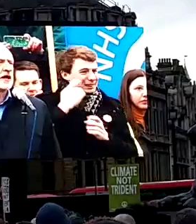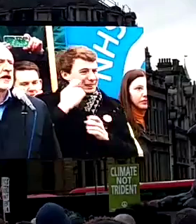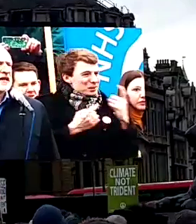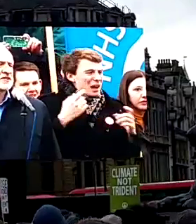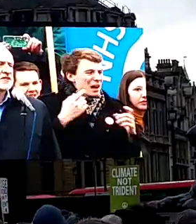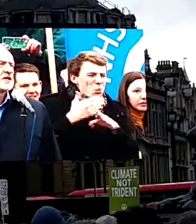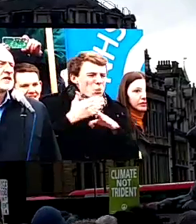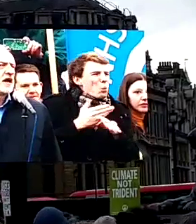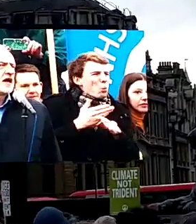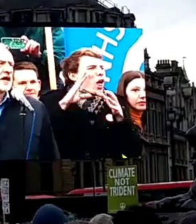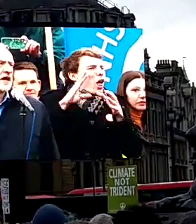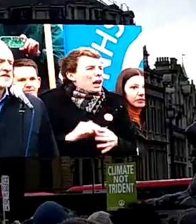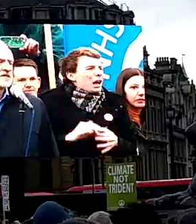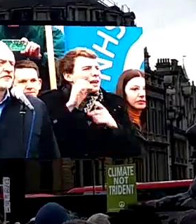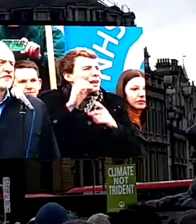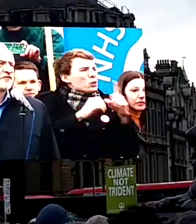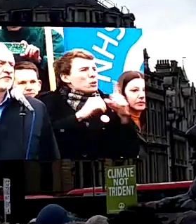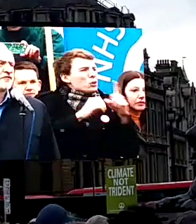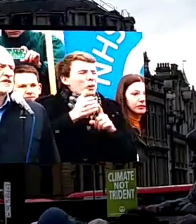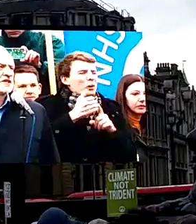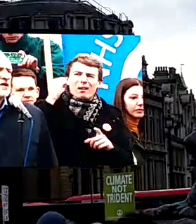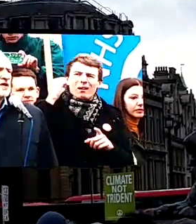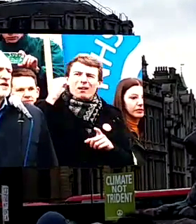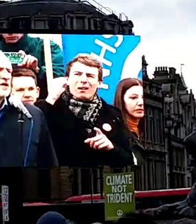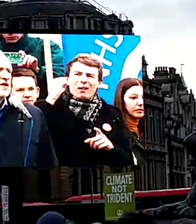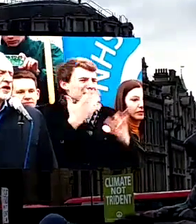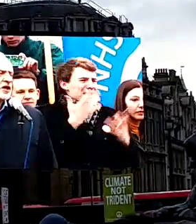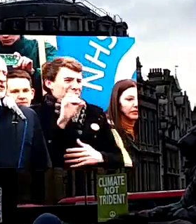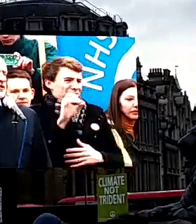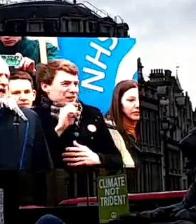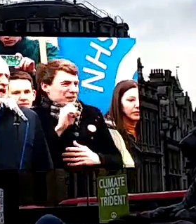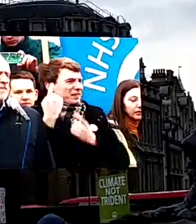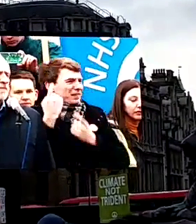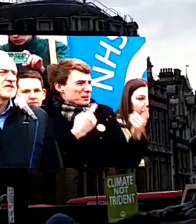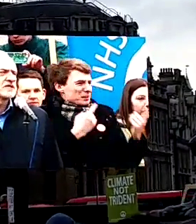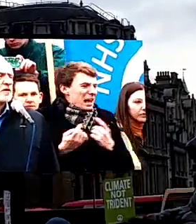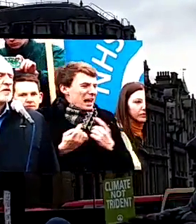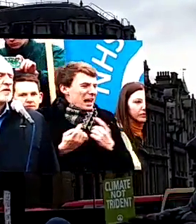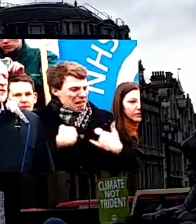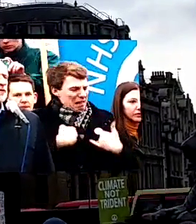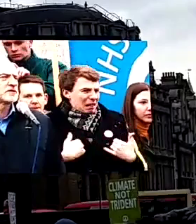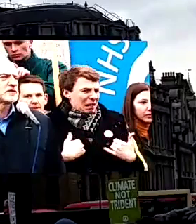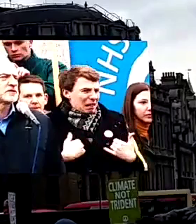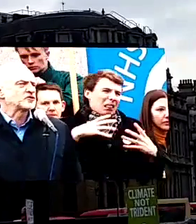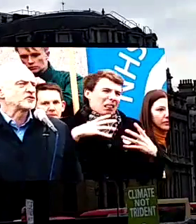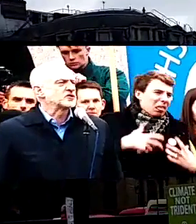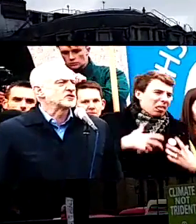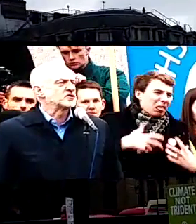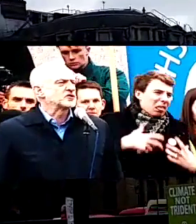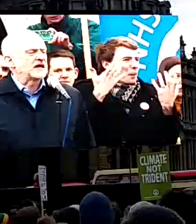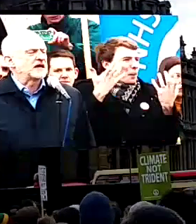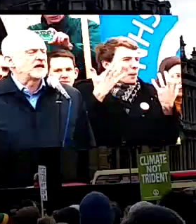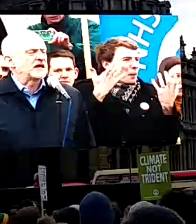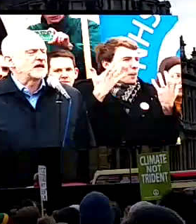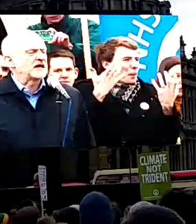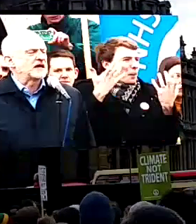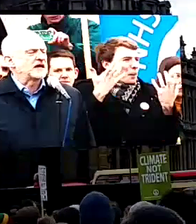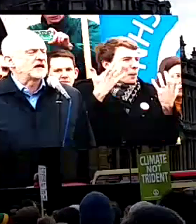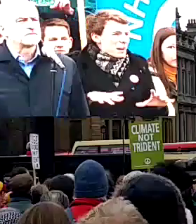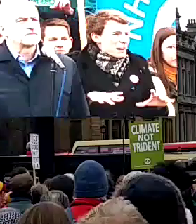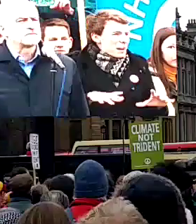those nuclear tests in the 1950s, when they were used as guinea pigs while nuclear explosions took